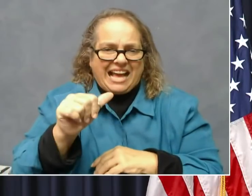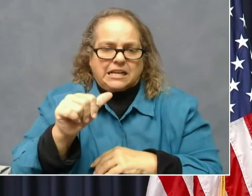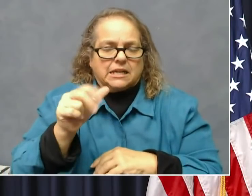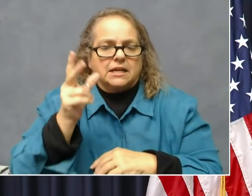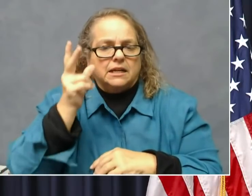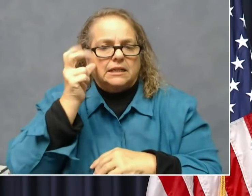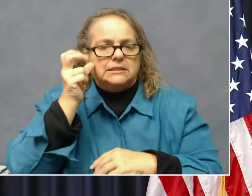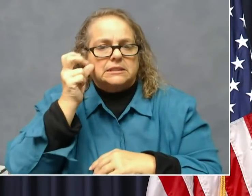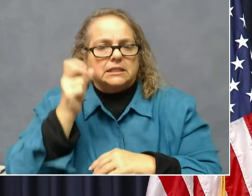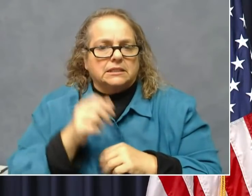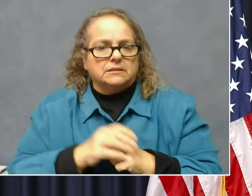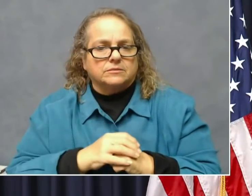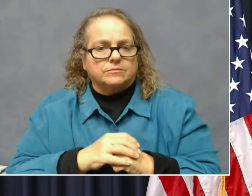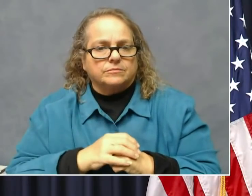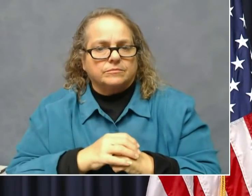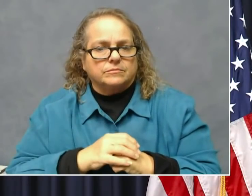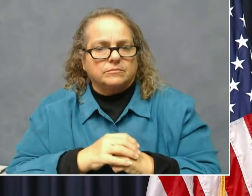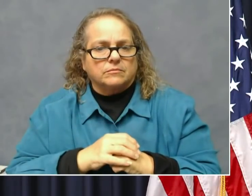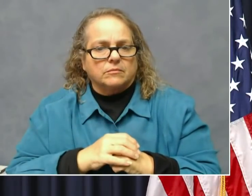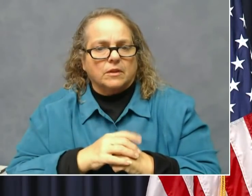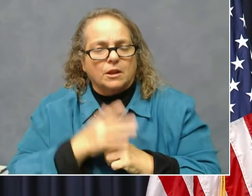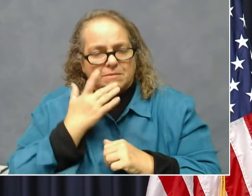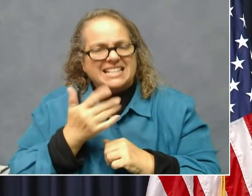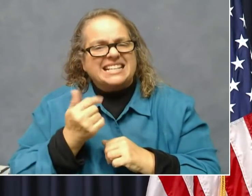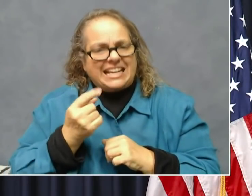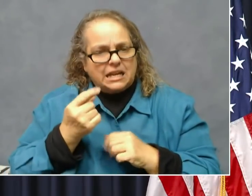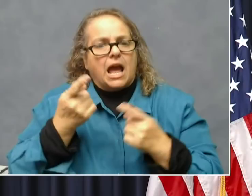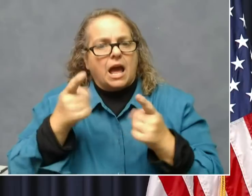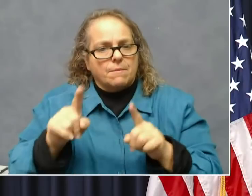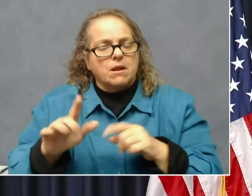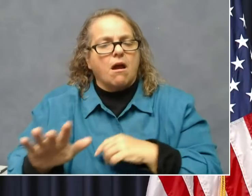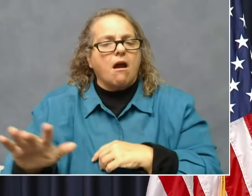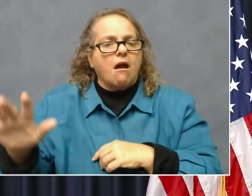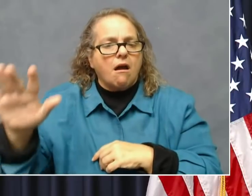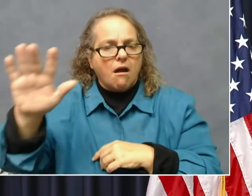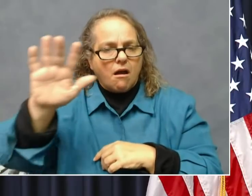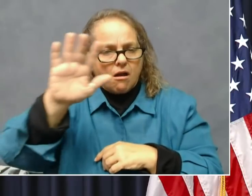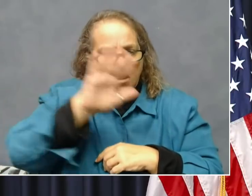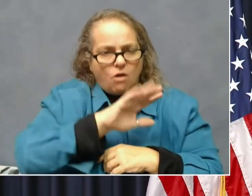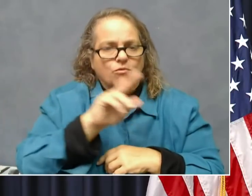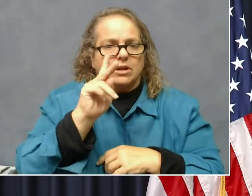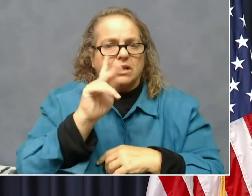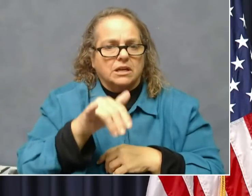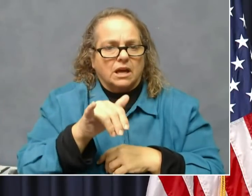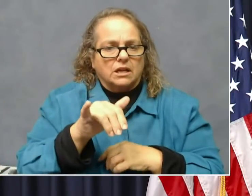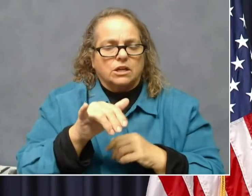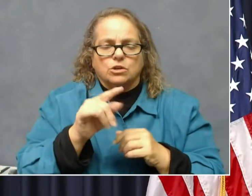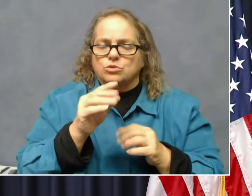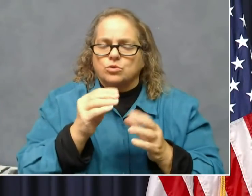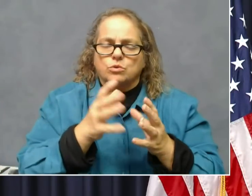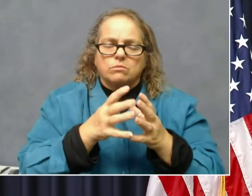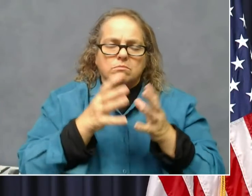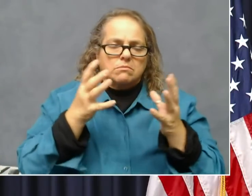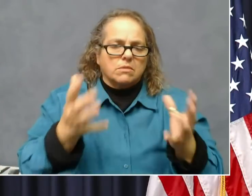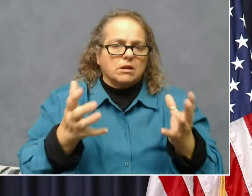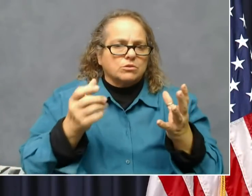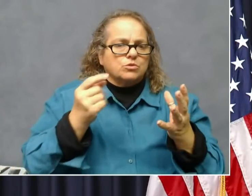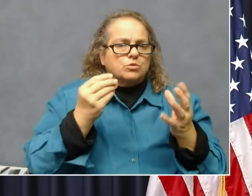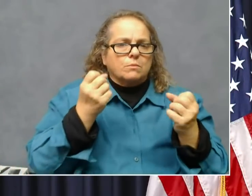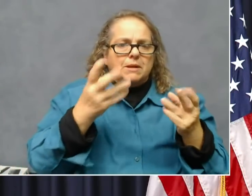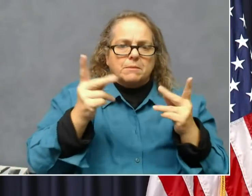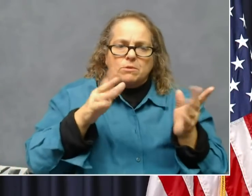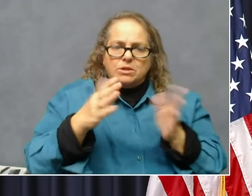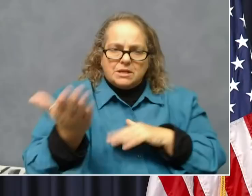happened all over Kentucky. Far, far too much loss. So today's